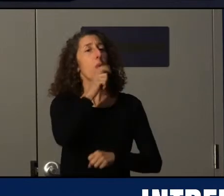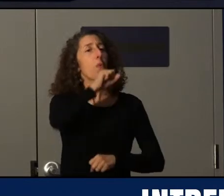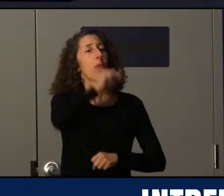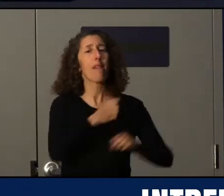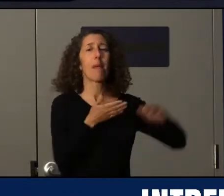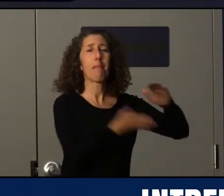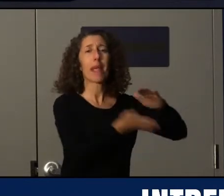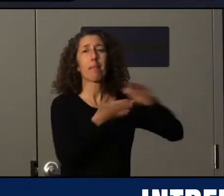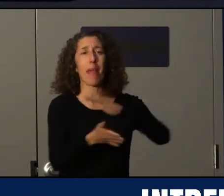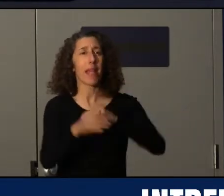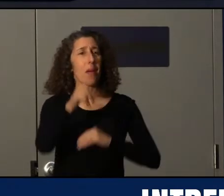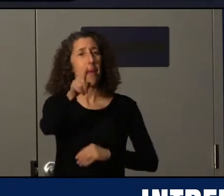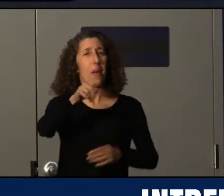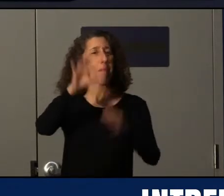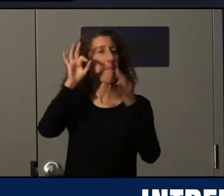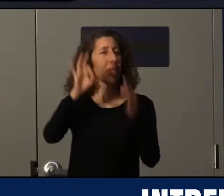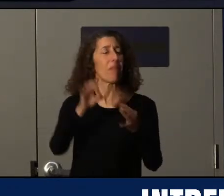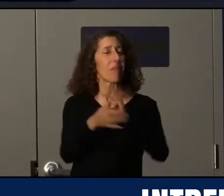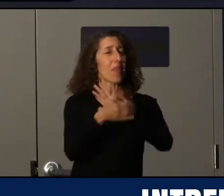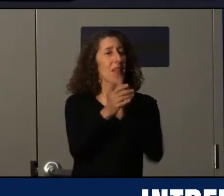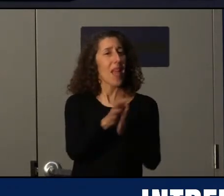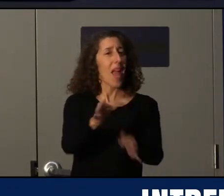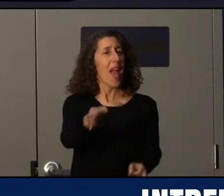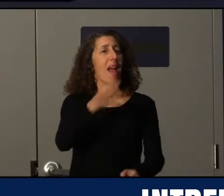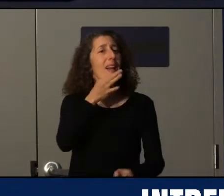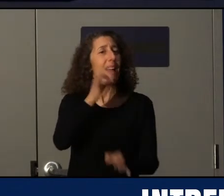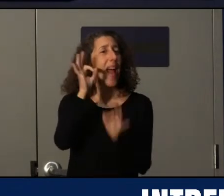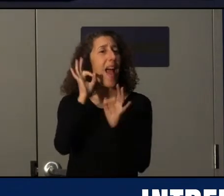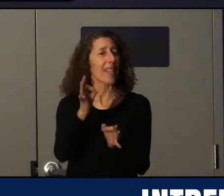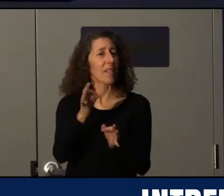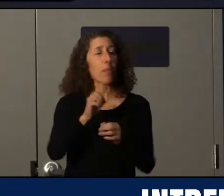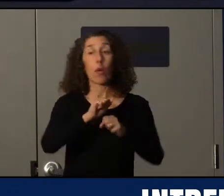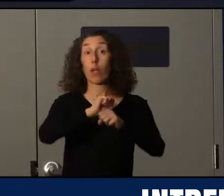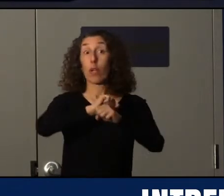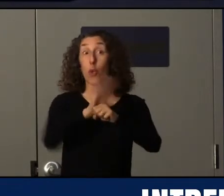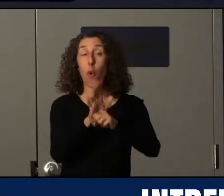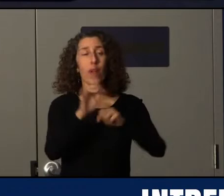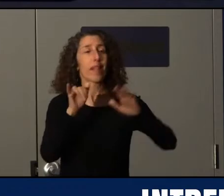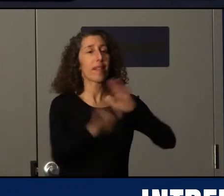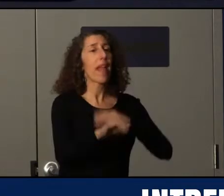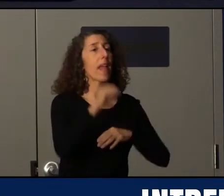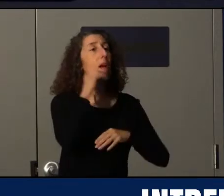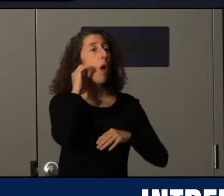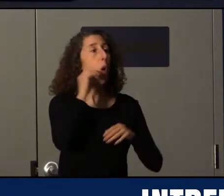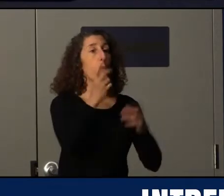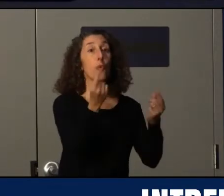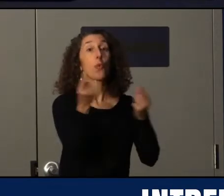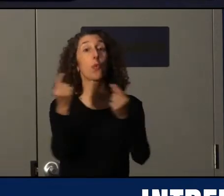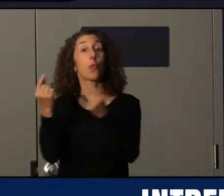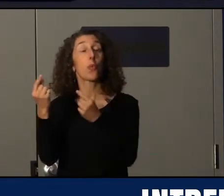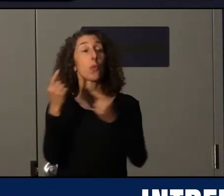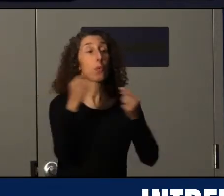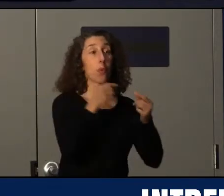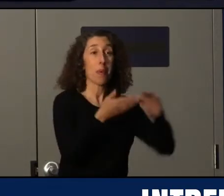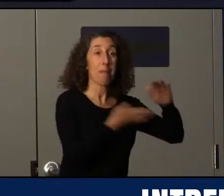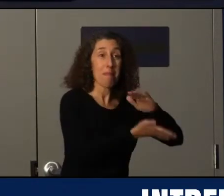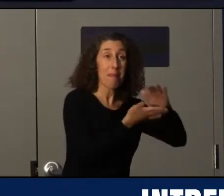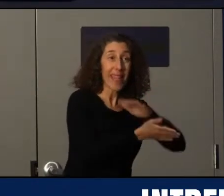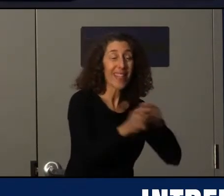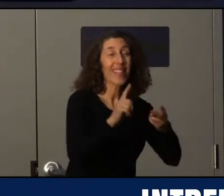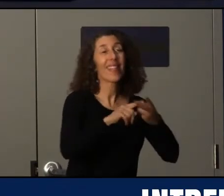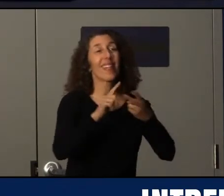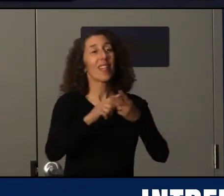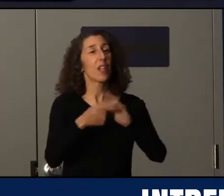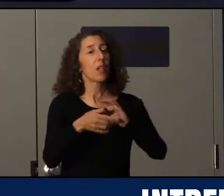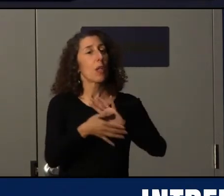expert during COVID. All right, how many of you picked up a musical instrument during COVID, right? Ways of coping. And